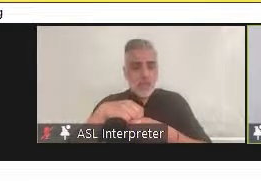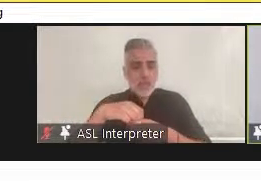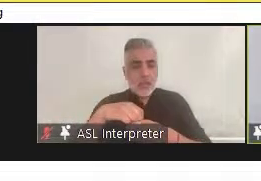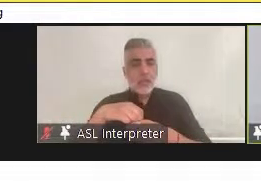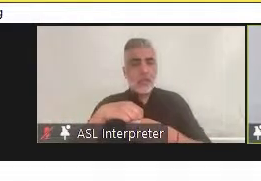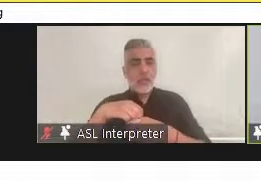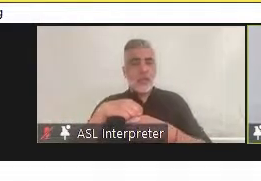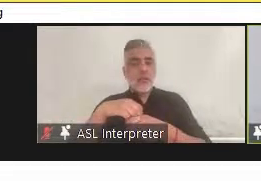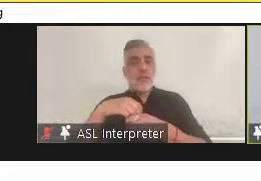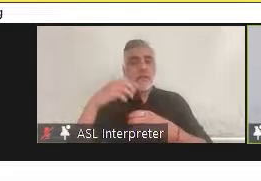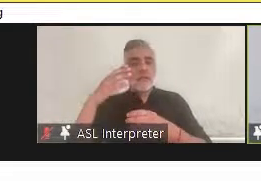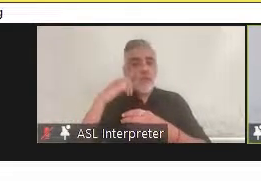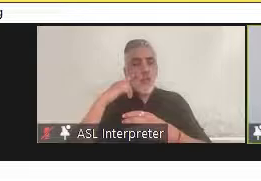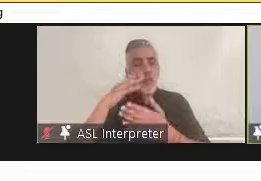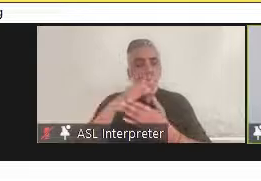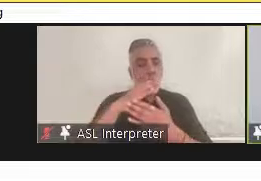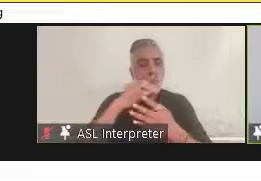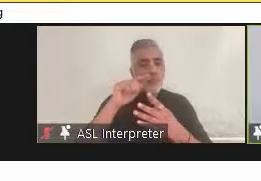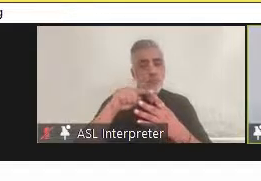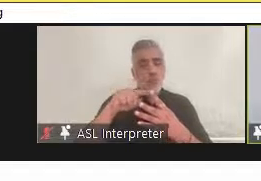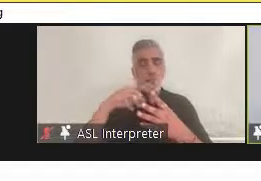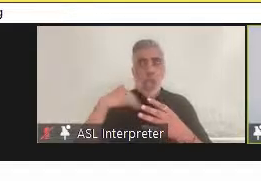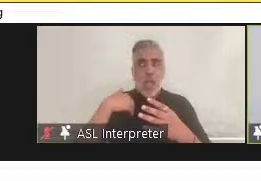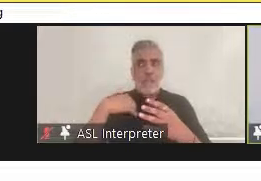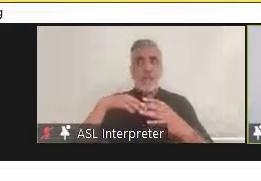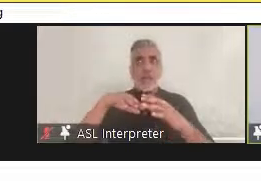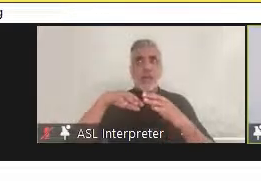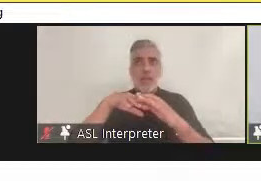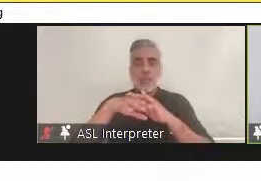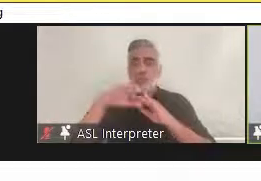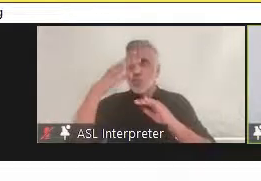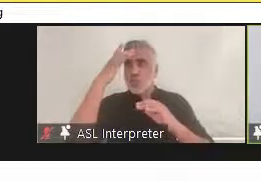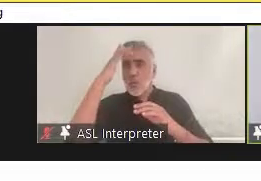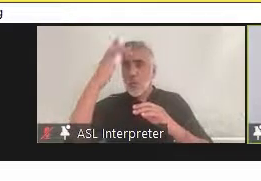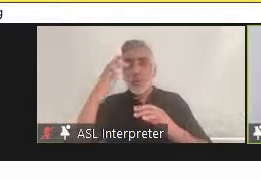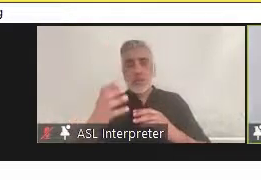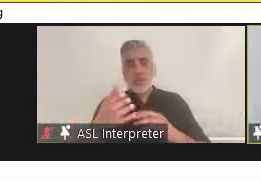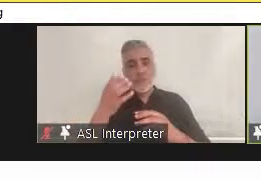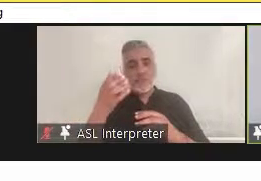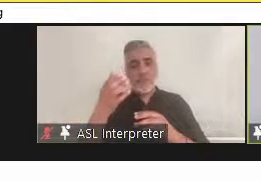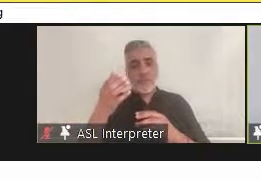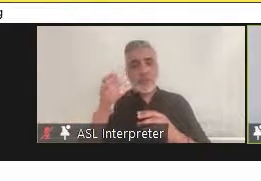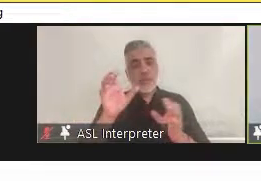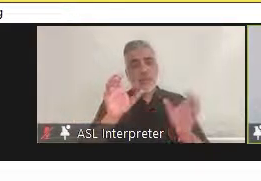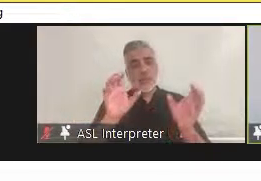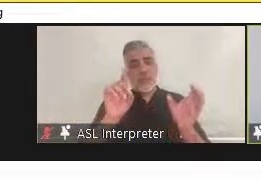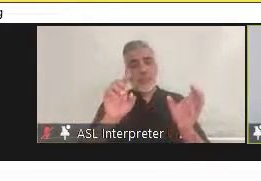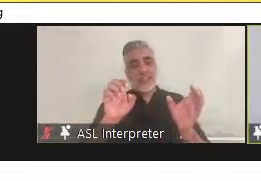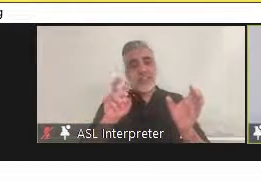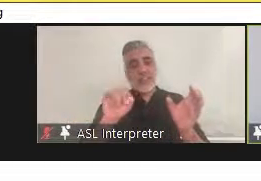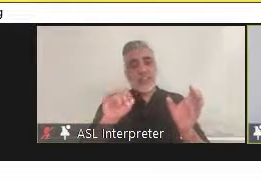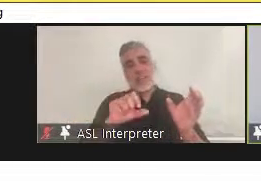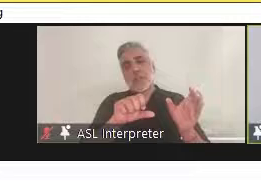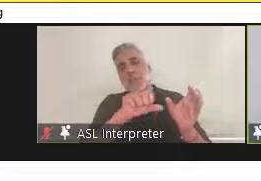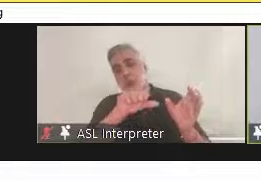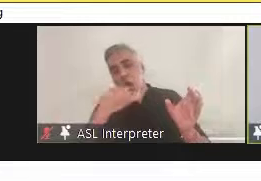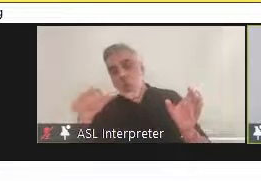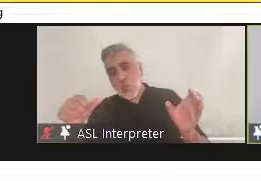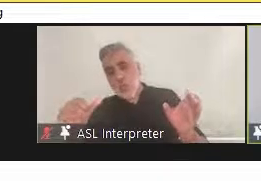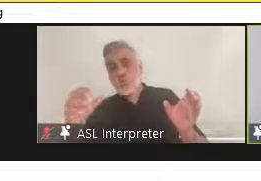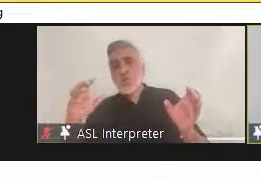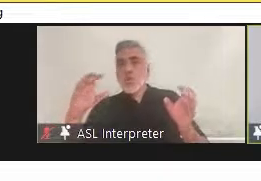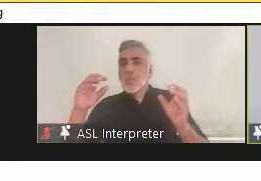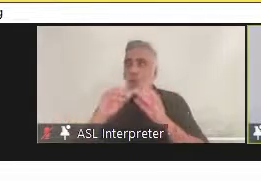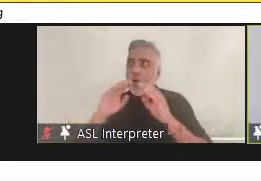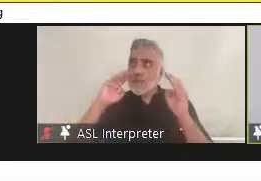for component 1 relates to access to affordable smart devices. The other subcomponent relates to